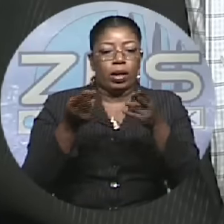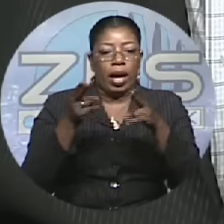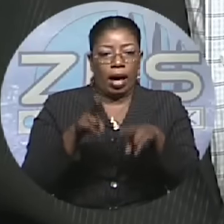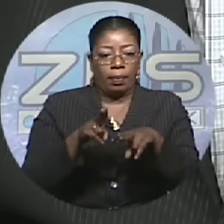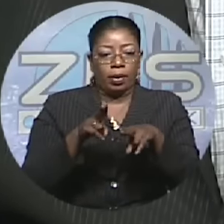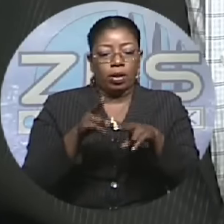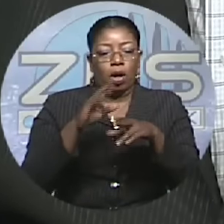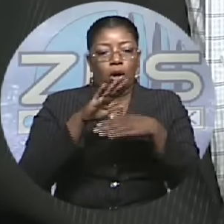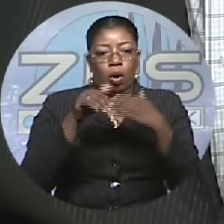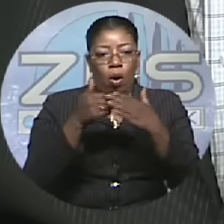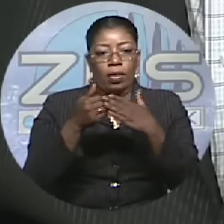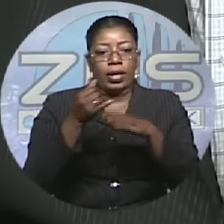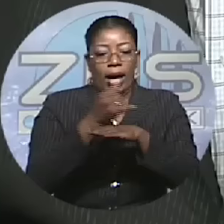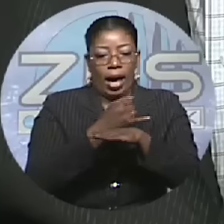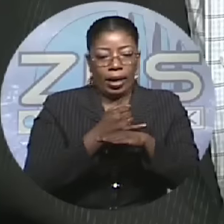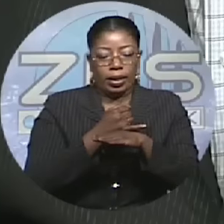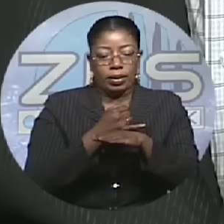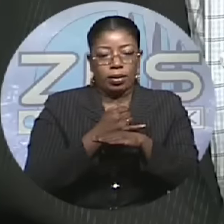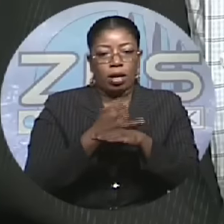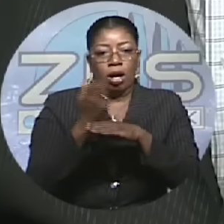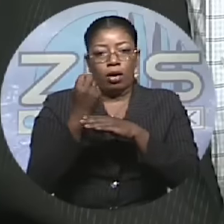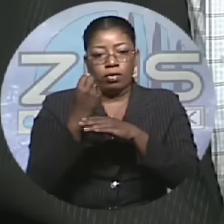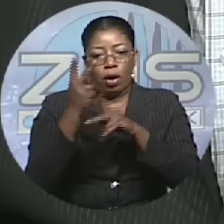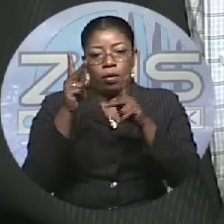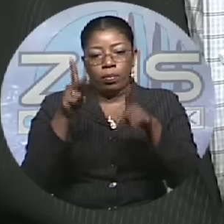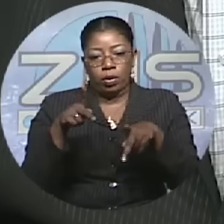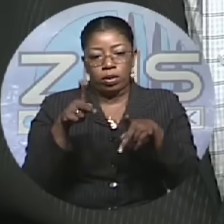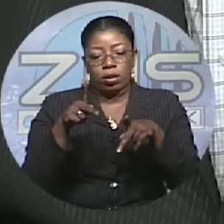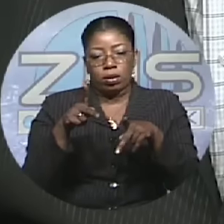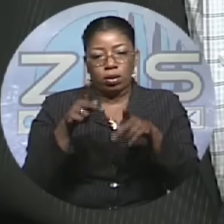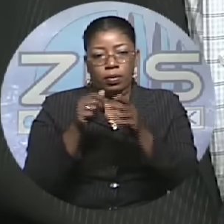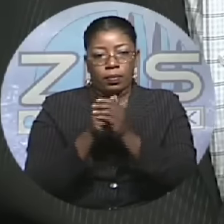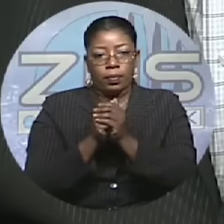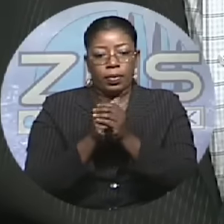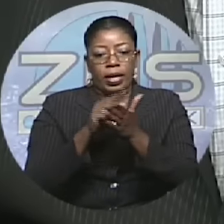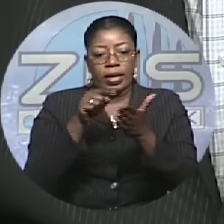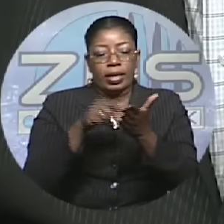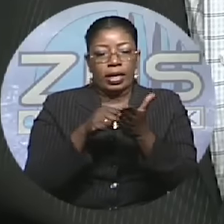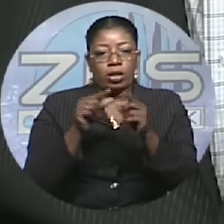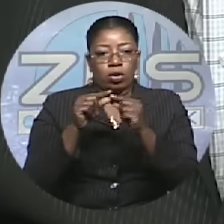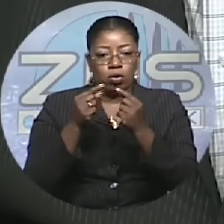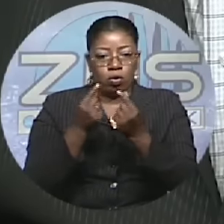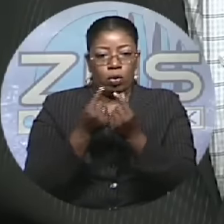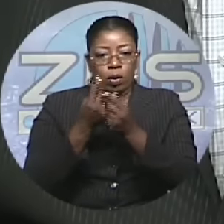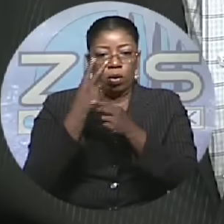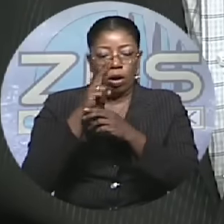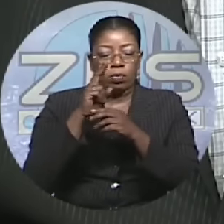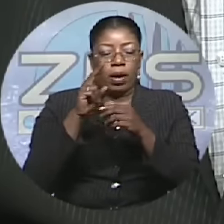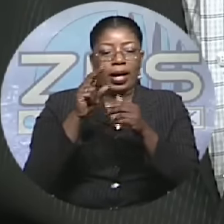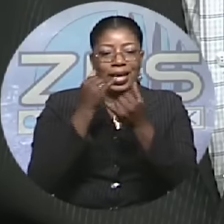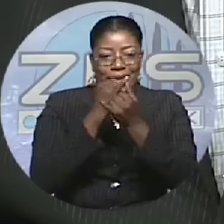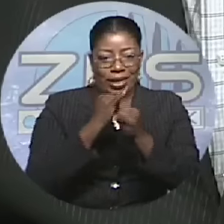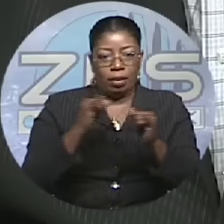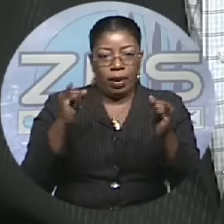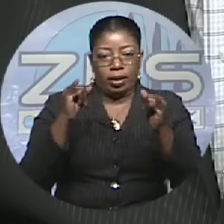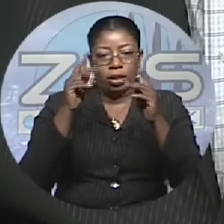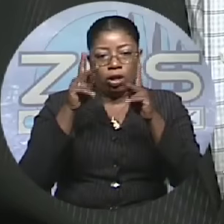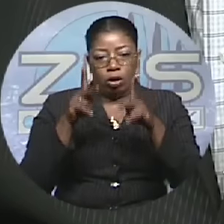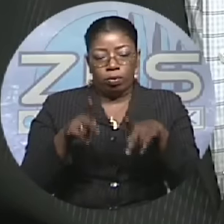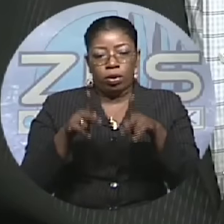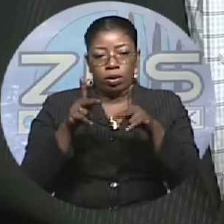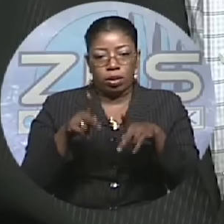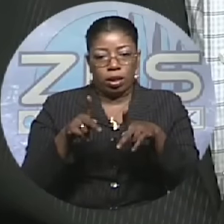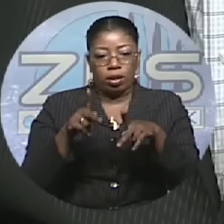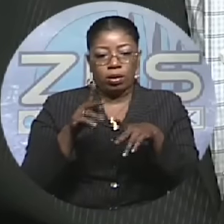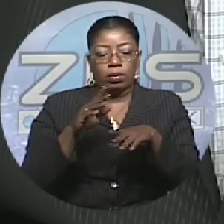people will be randomly selected to participate in the discussions. The discussion groups will be moderated by an independent third-party facilitator and will